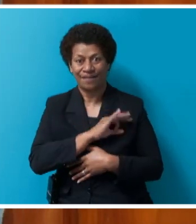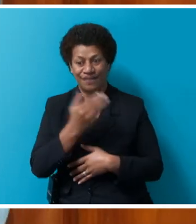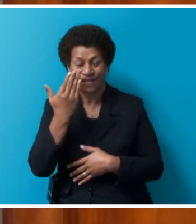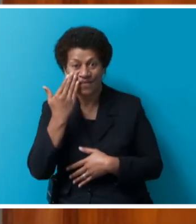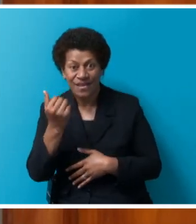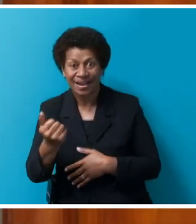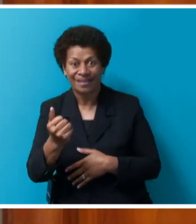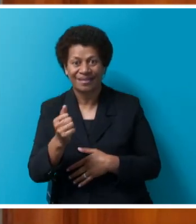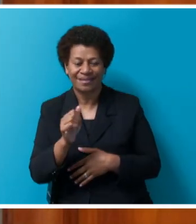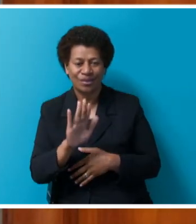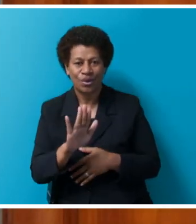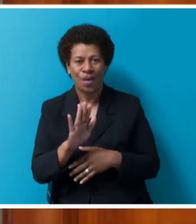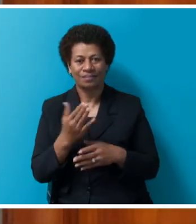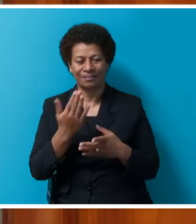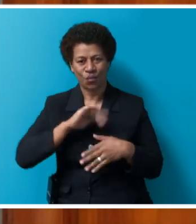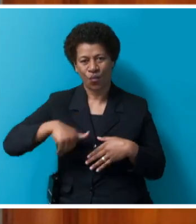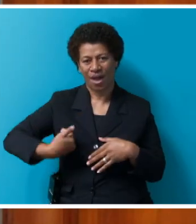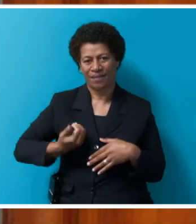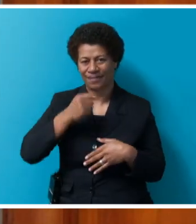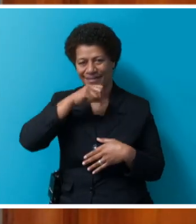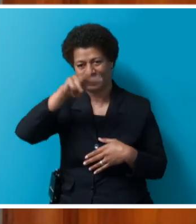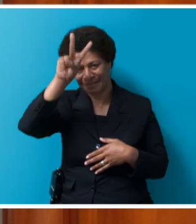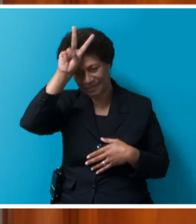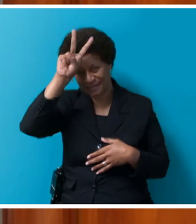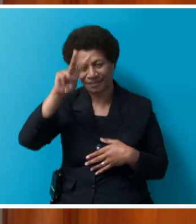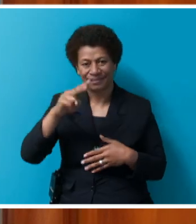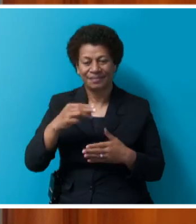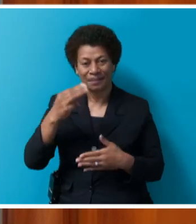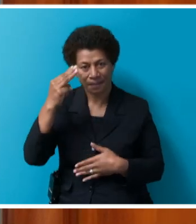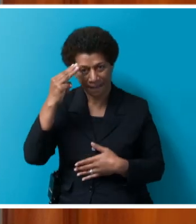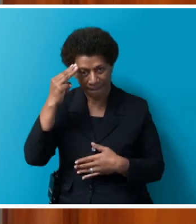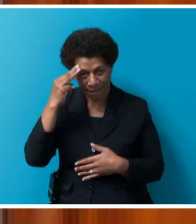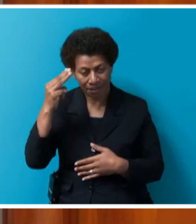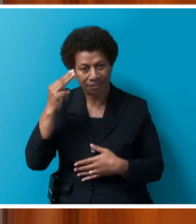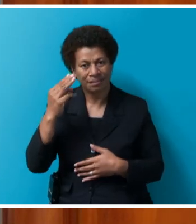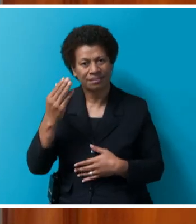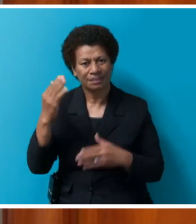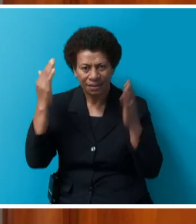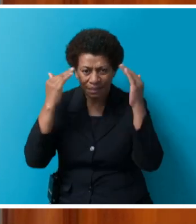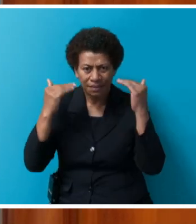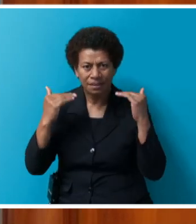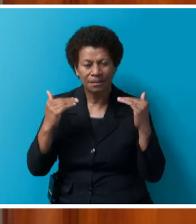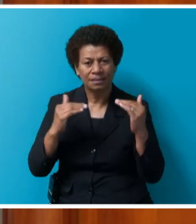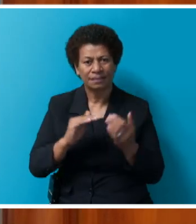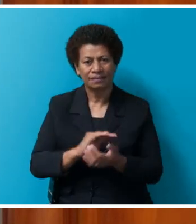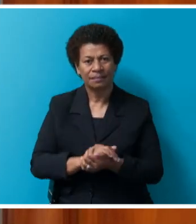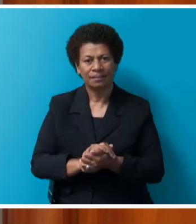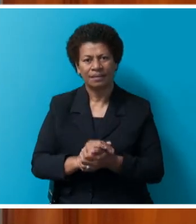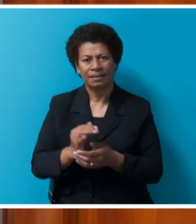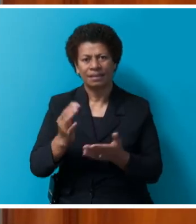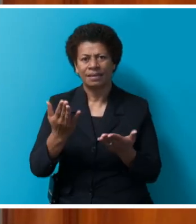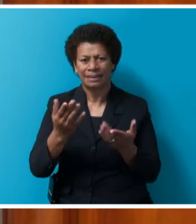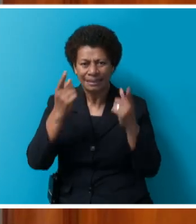south. Madam Deputy Speaker, I too condemn the illegal acts of sacrilege committed at the Samambula Hindu